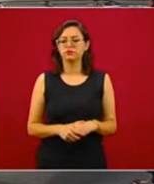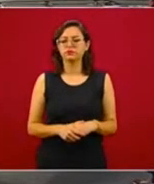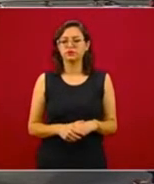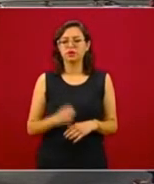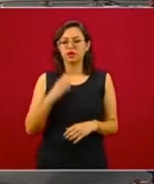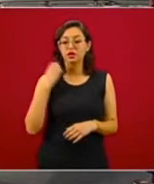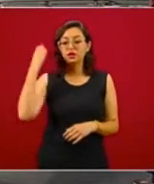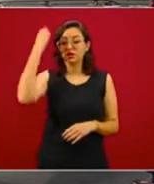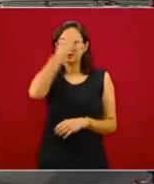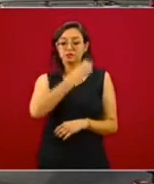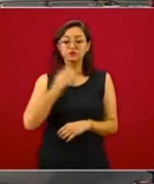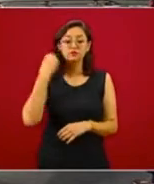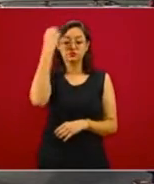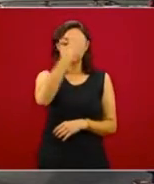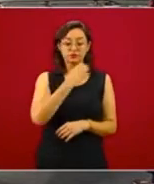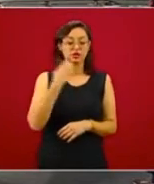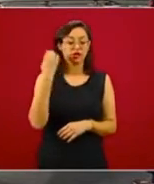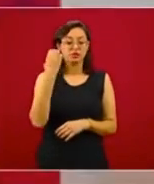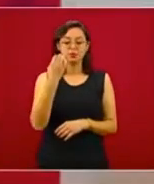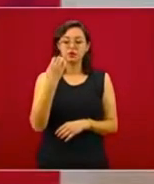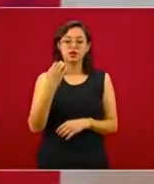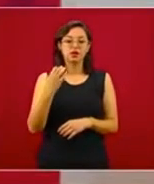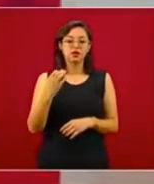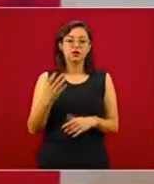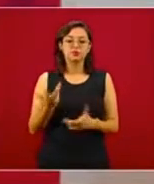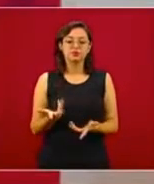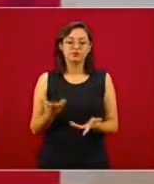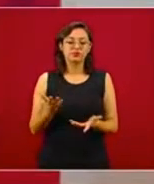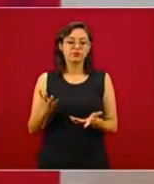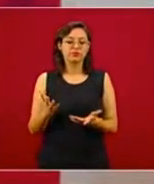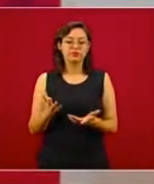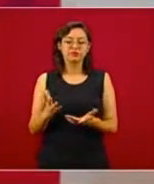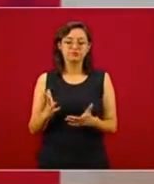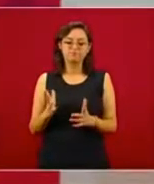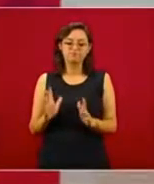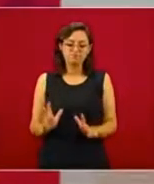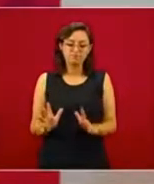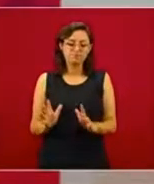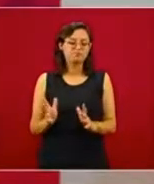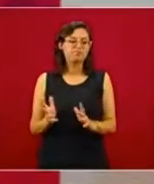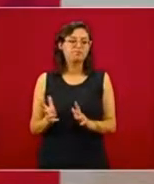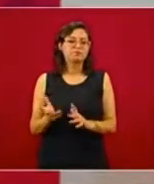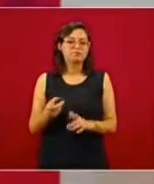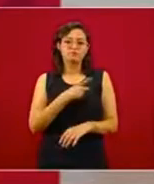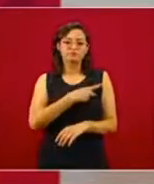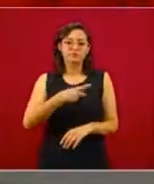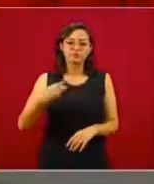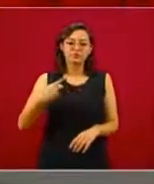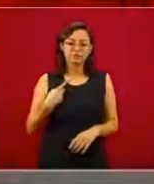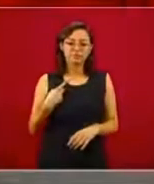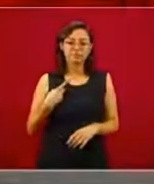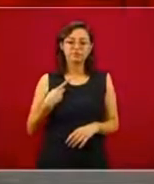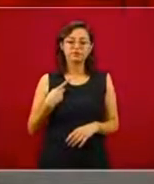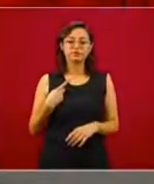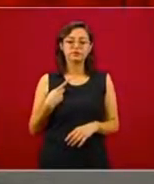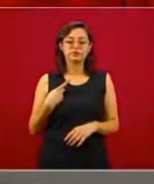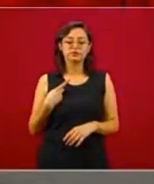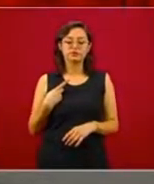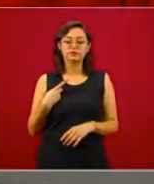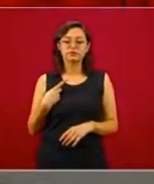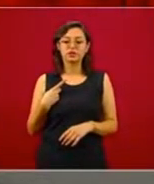Yes, in terms of the exams, we are going to separate them in such a way that we will